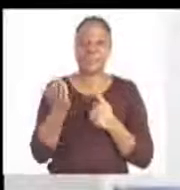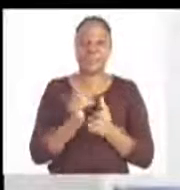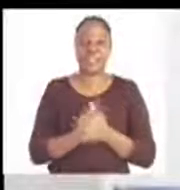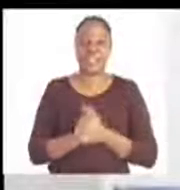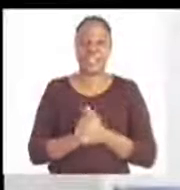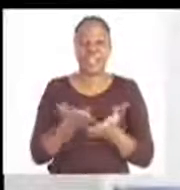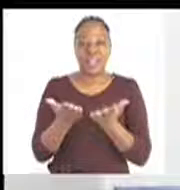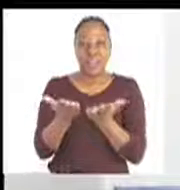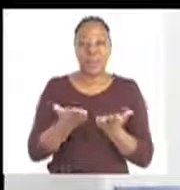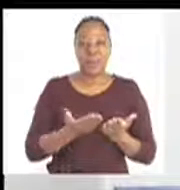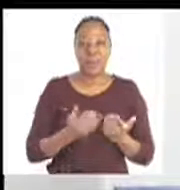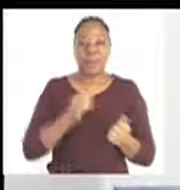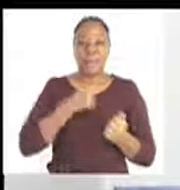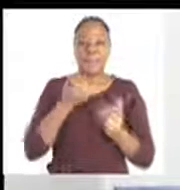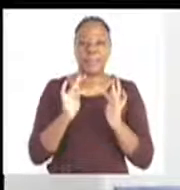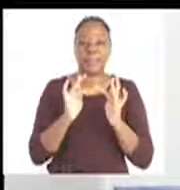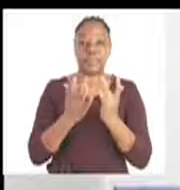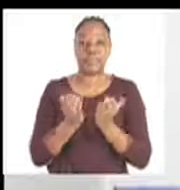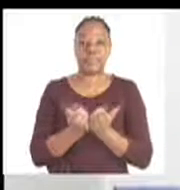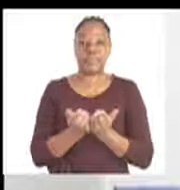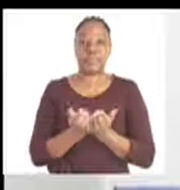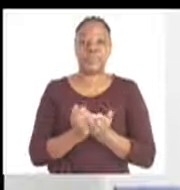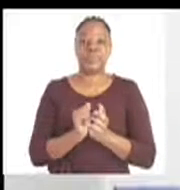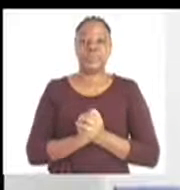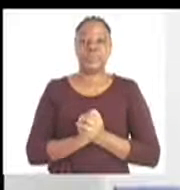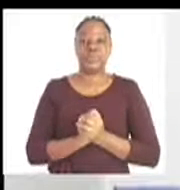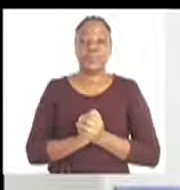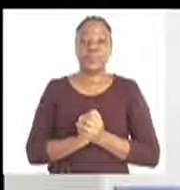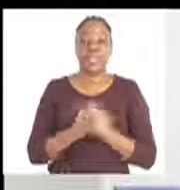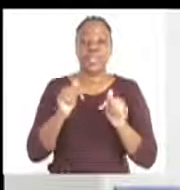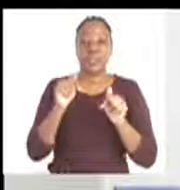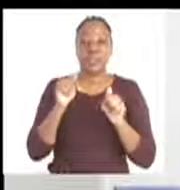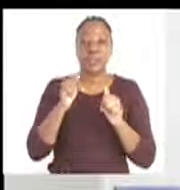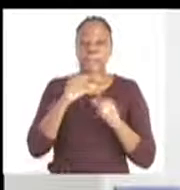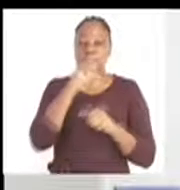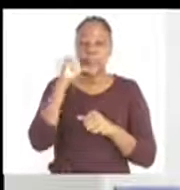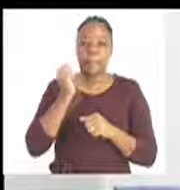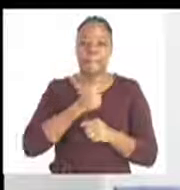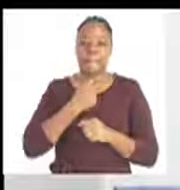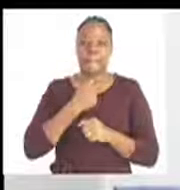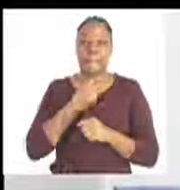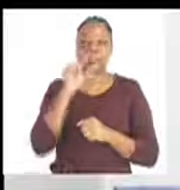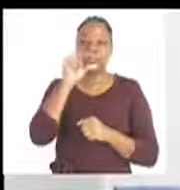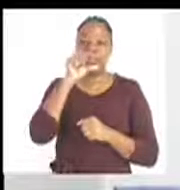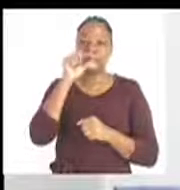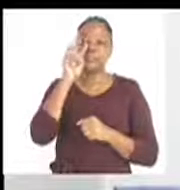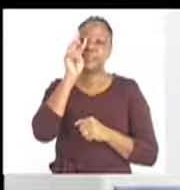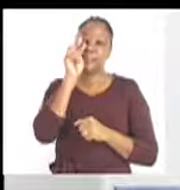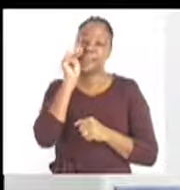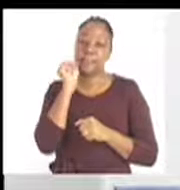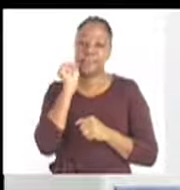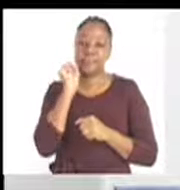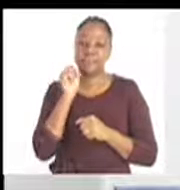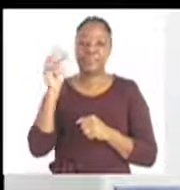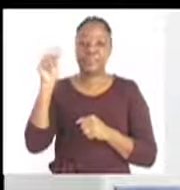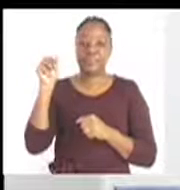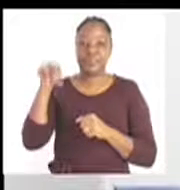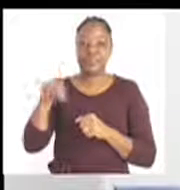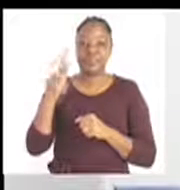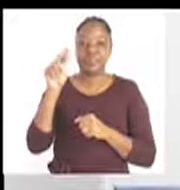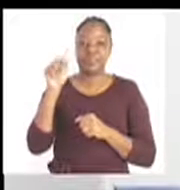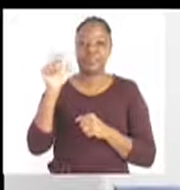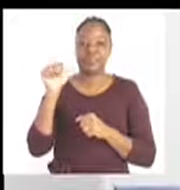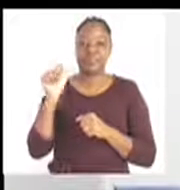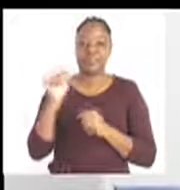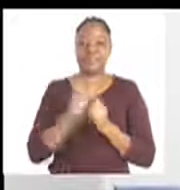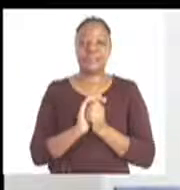Everyone, and welcome to MyZone online school. My name is Teacher Mutsa and I have my friend here today.